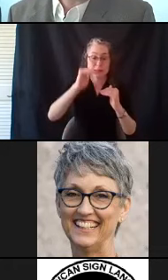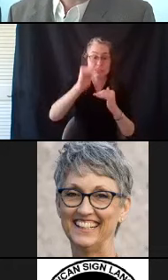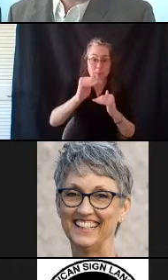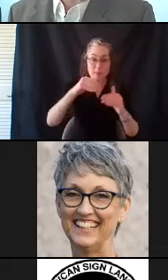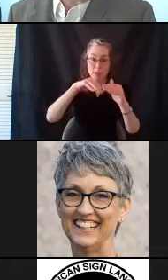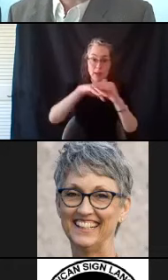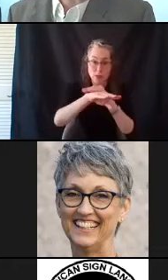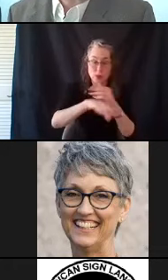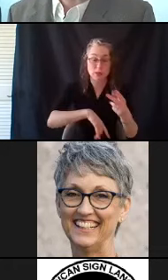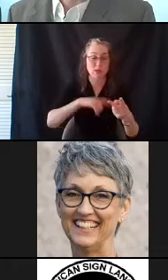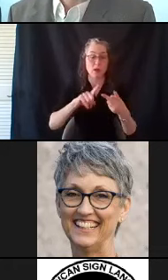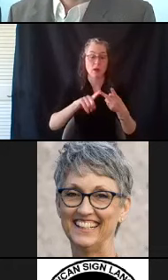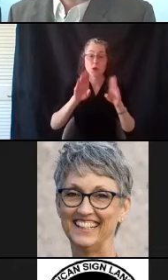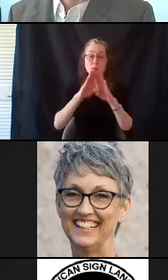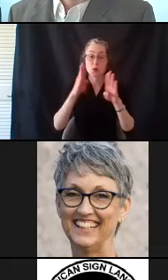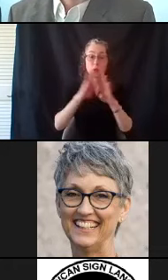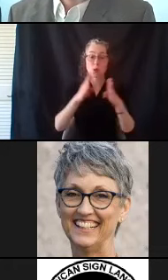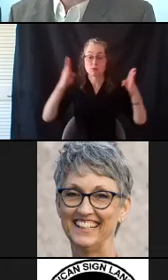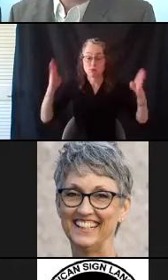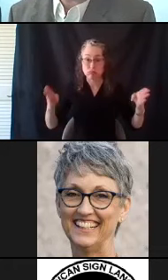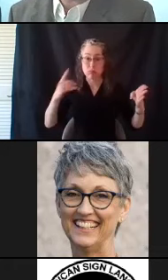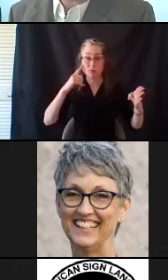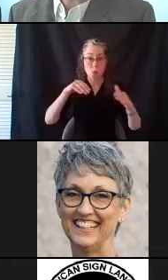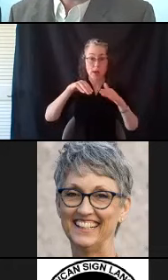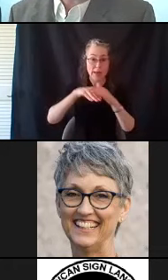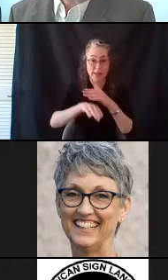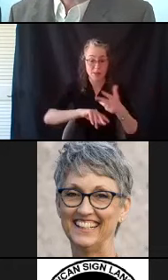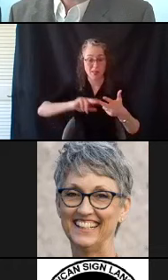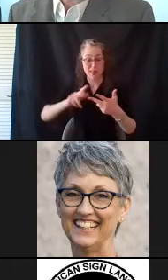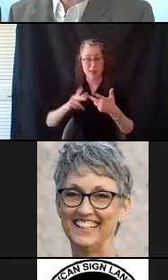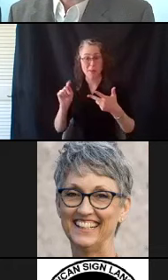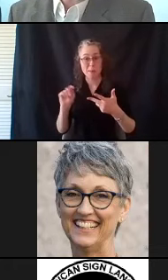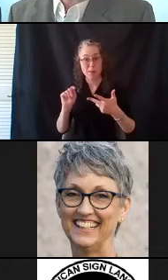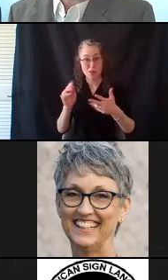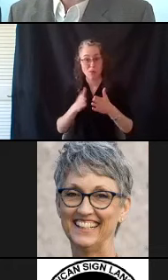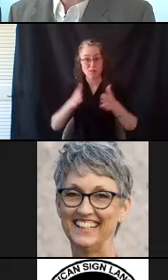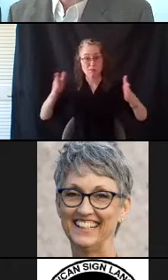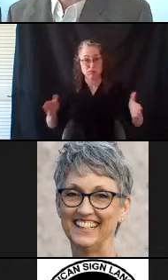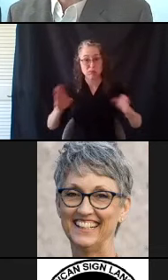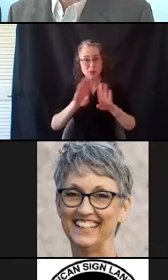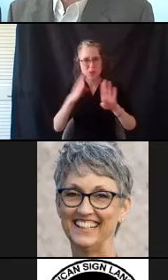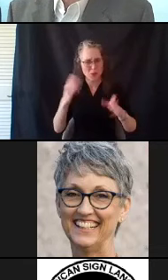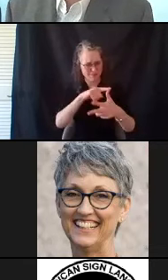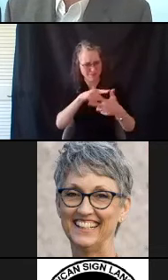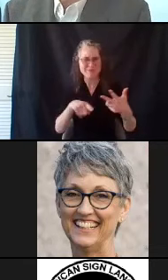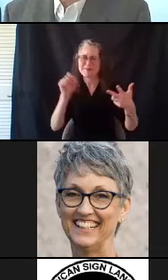doors, and the bathroom doors as well. That is reasonable. And Susan and the City of